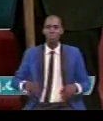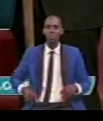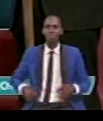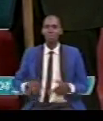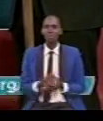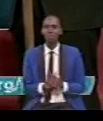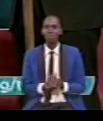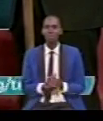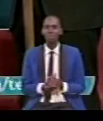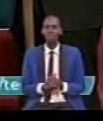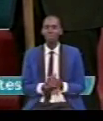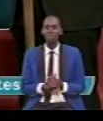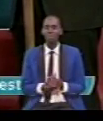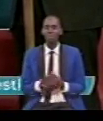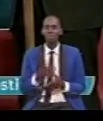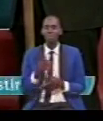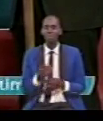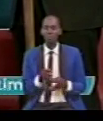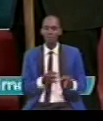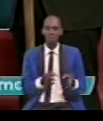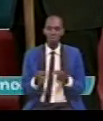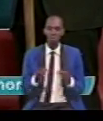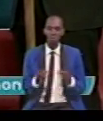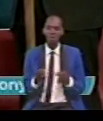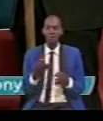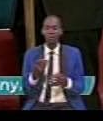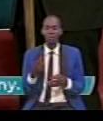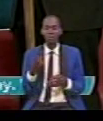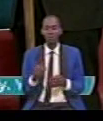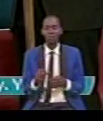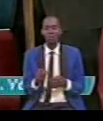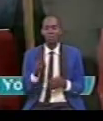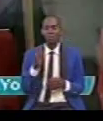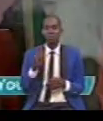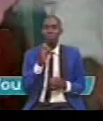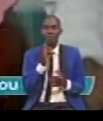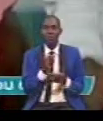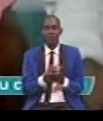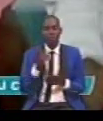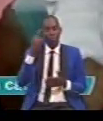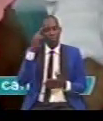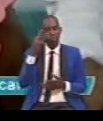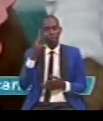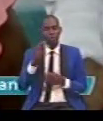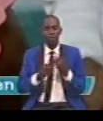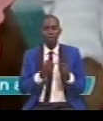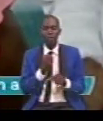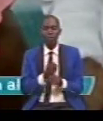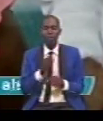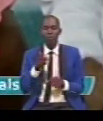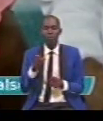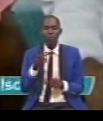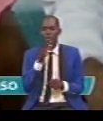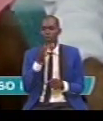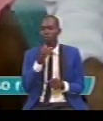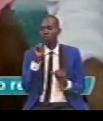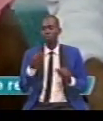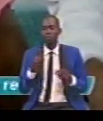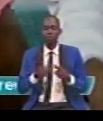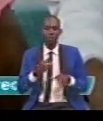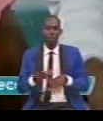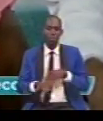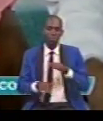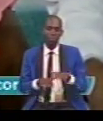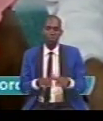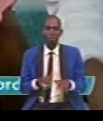The details of her testimony are that for 2 years she's been unable to walk. So she